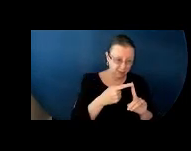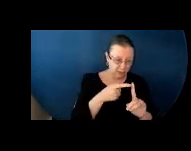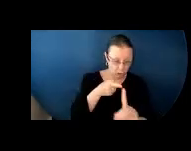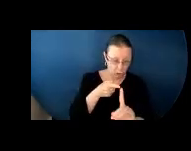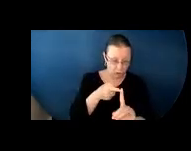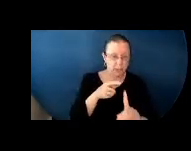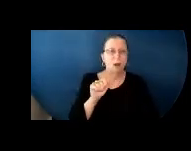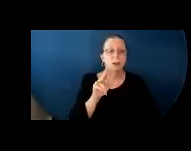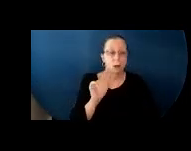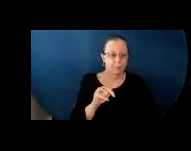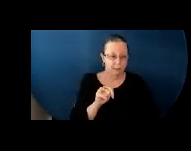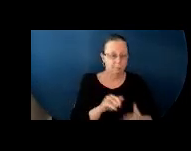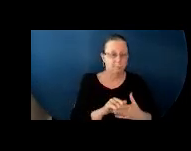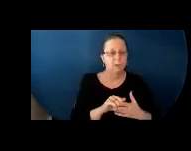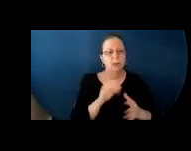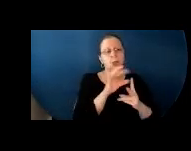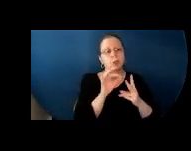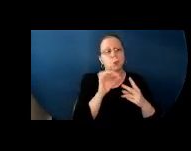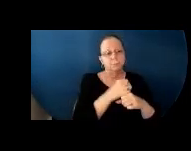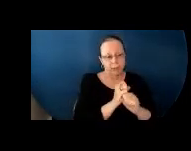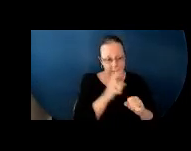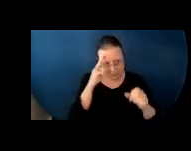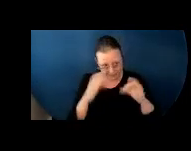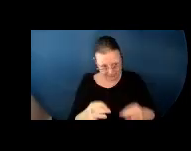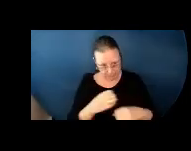and decision making are the skills,